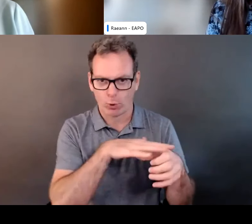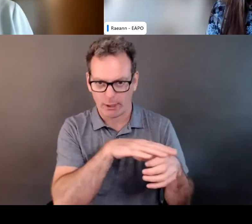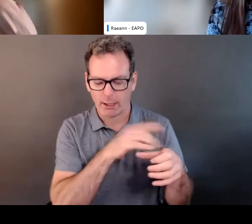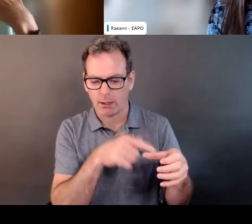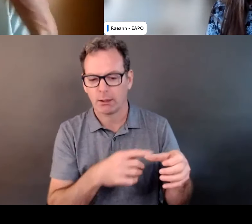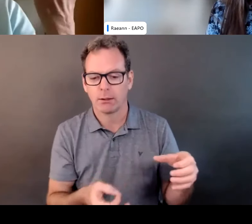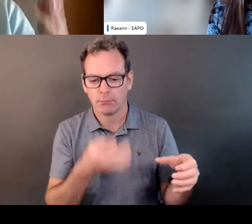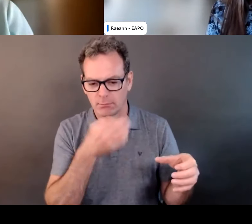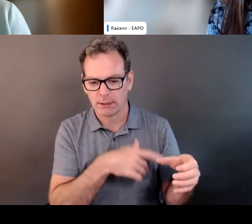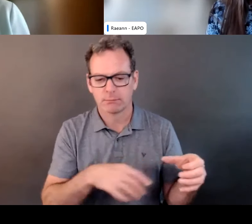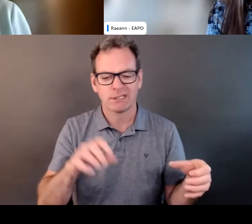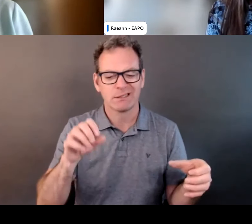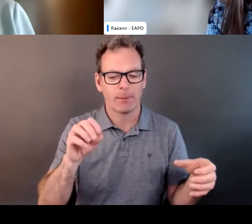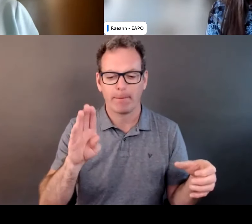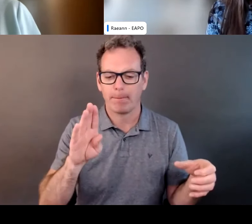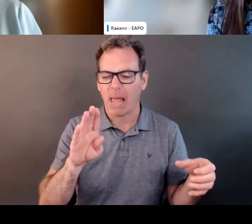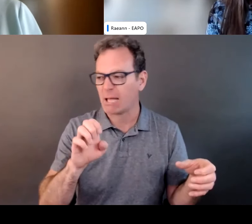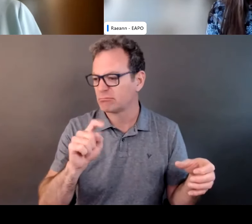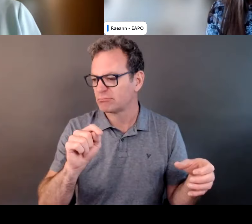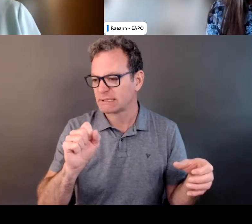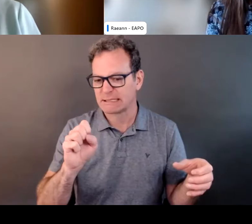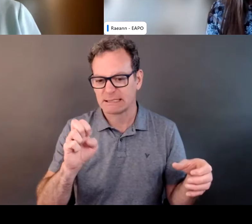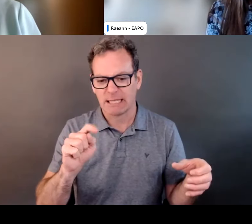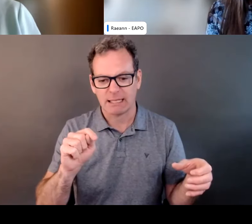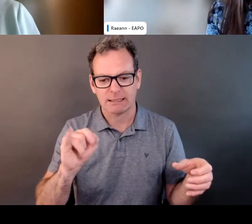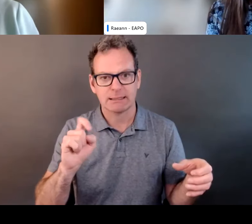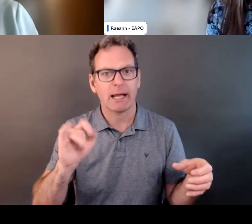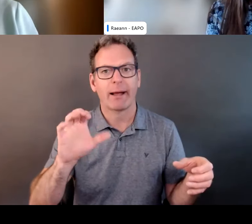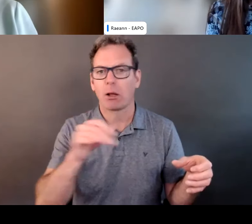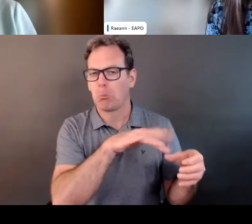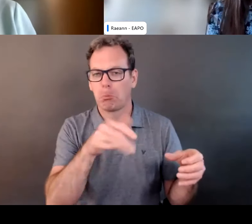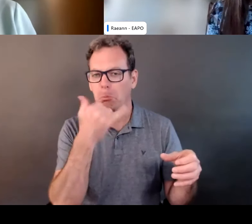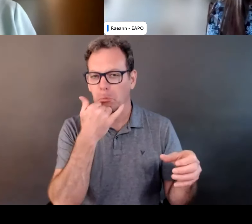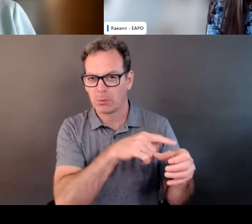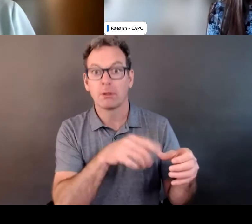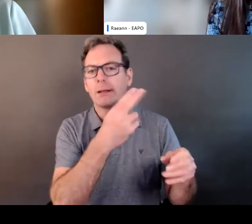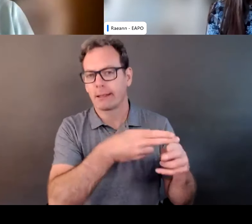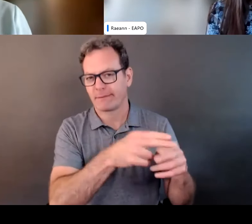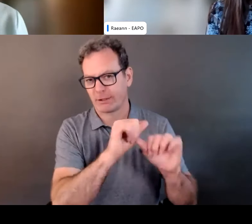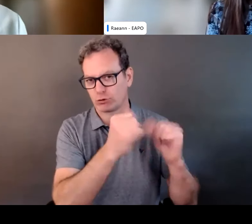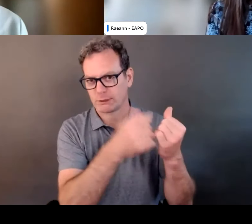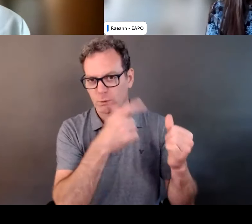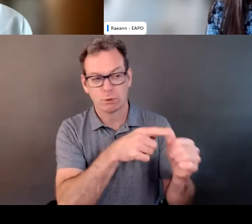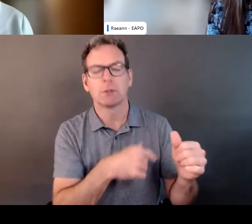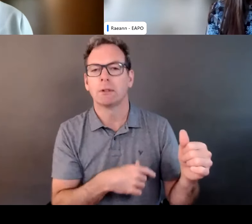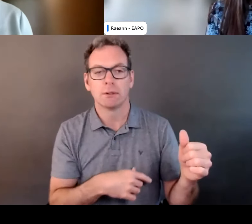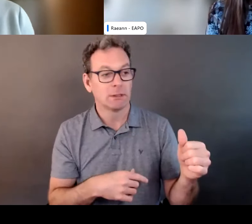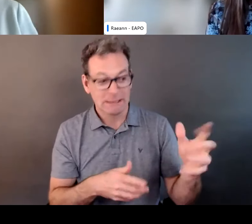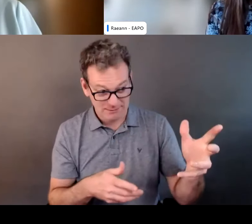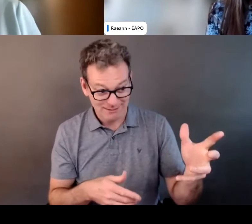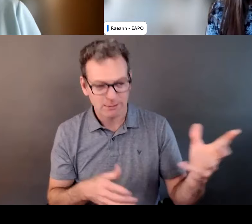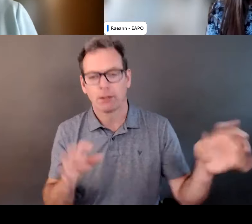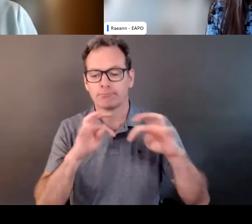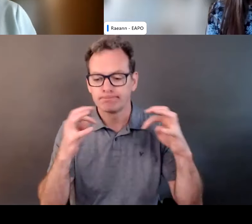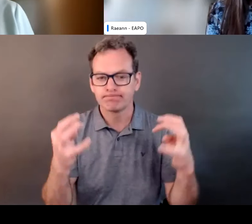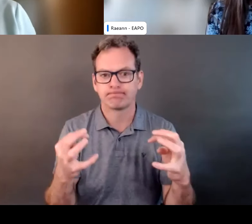And we're, I think in the next week or two, going to try a mediation approach. Otherwise, they're like, well, they need to be conserved and they need to